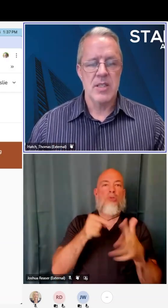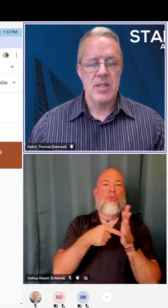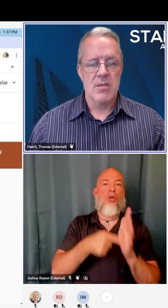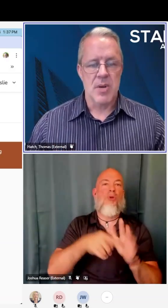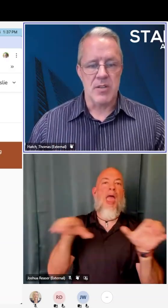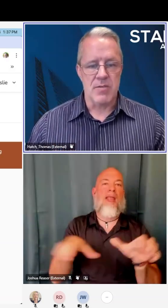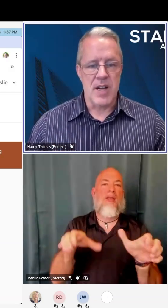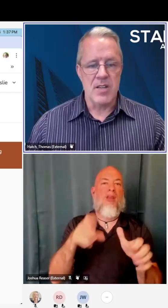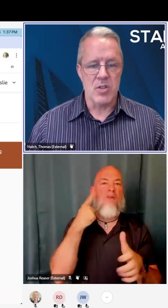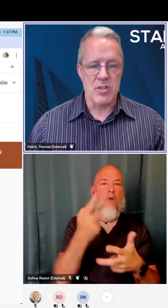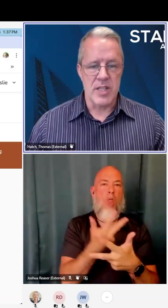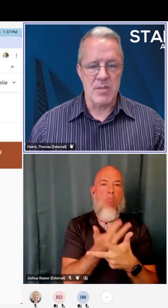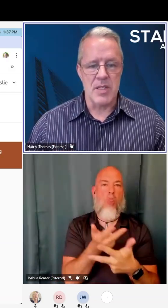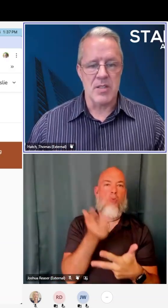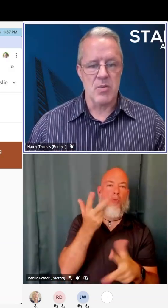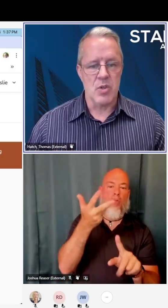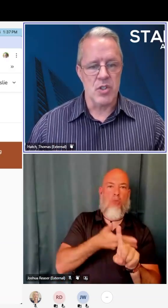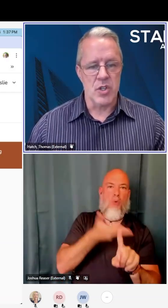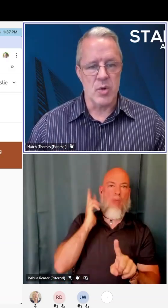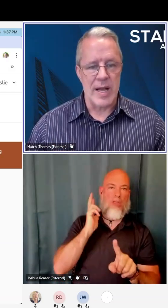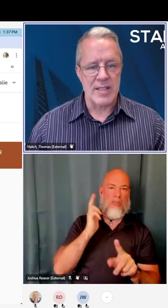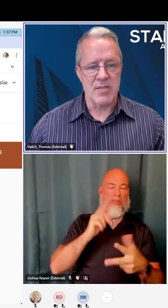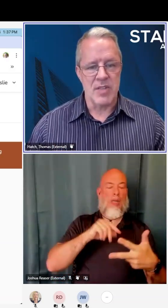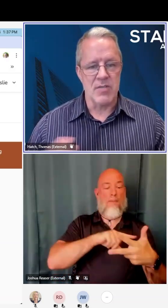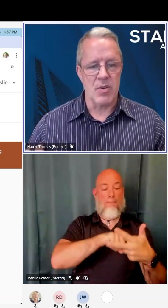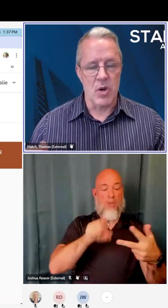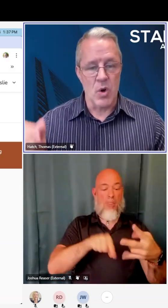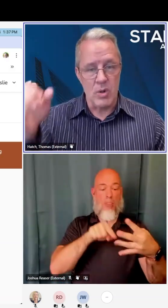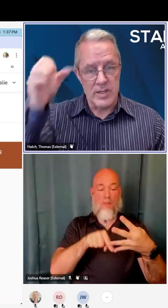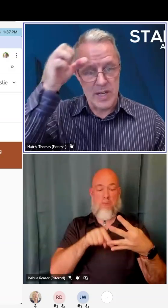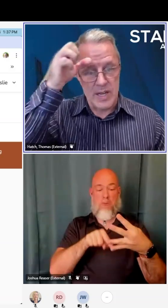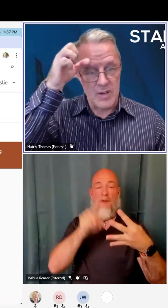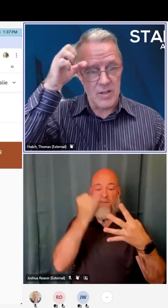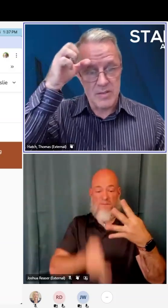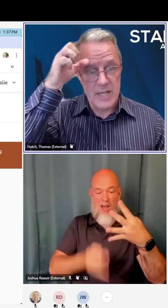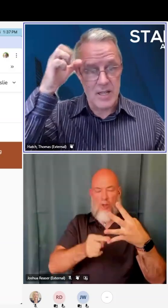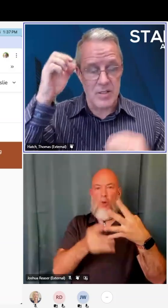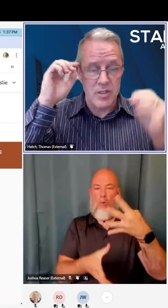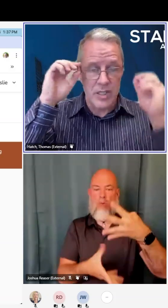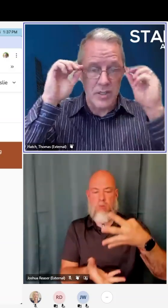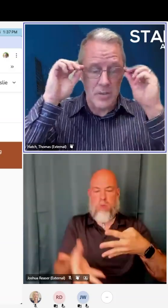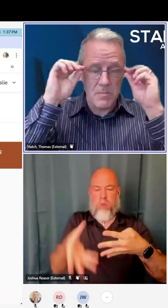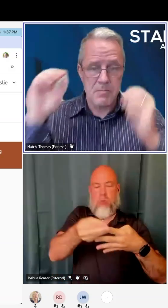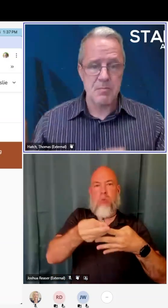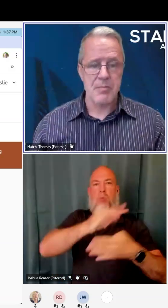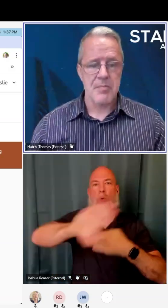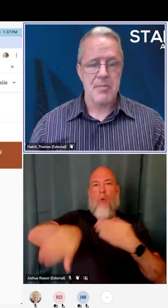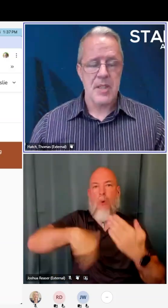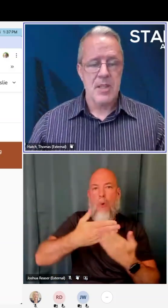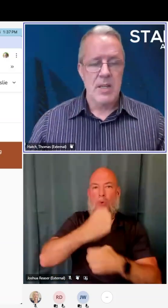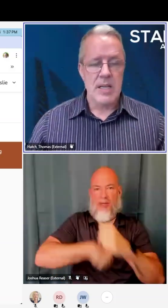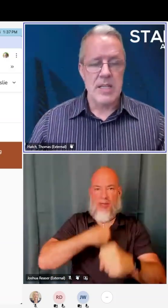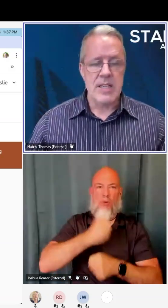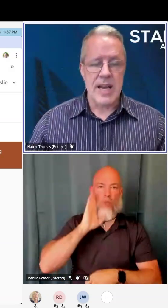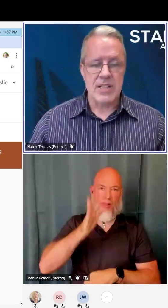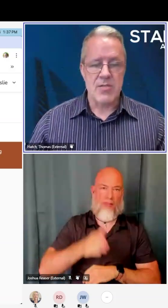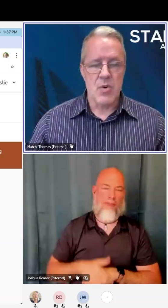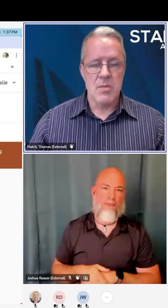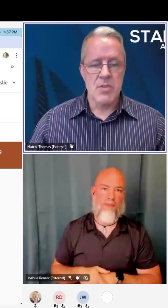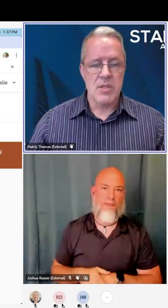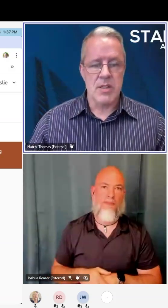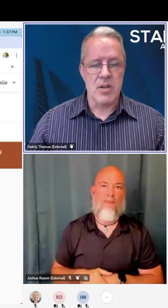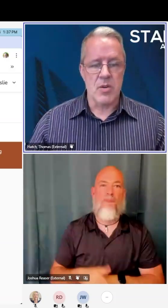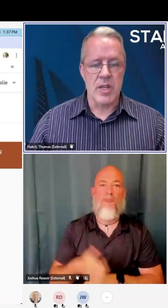months, but the final statement will show you activity for the whole entire calendar year. Any